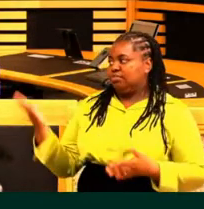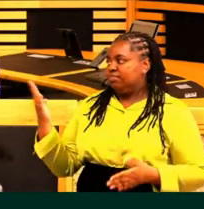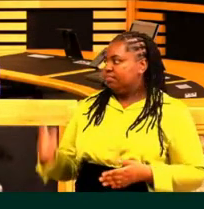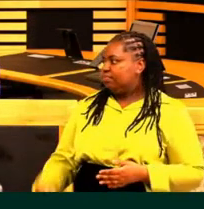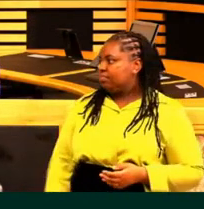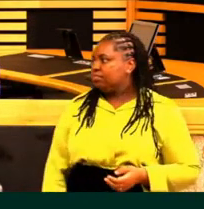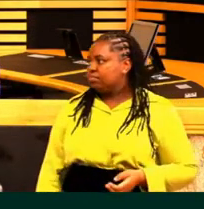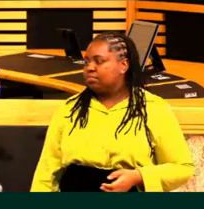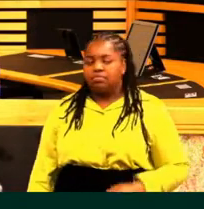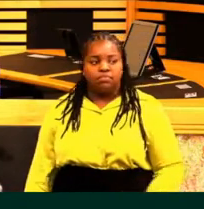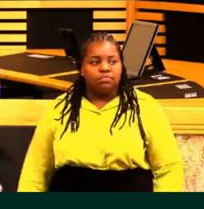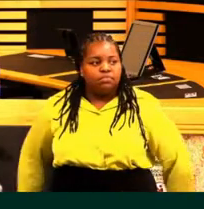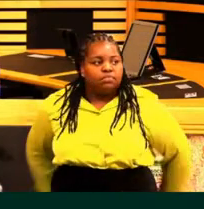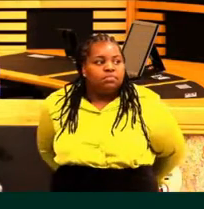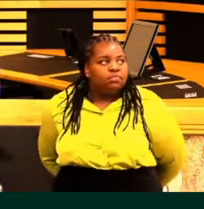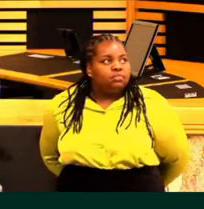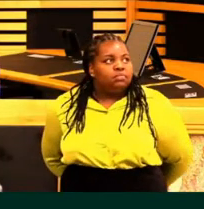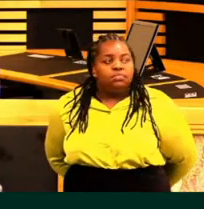secretary